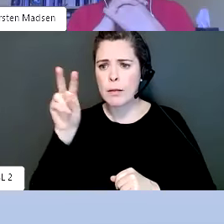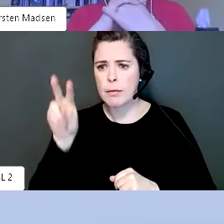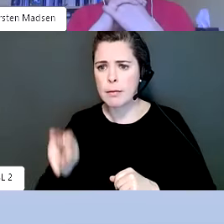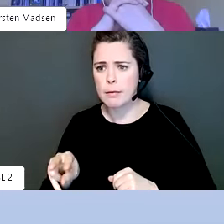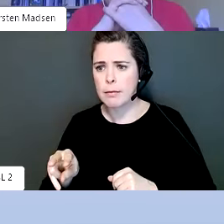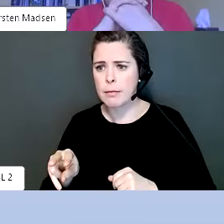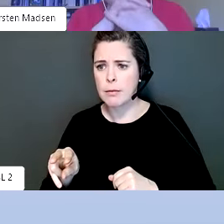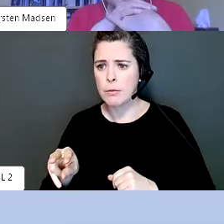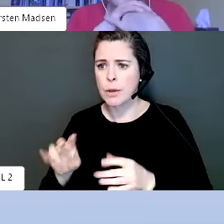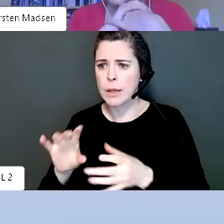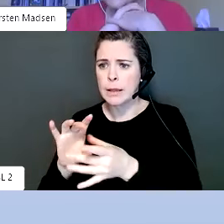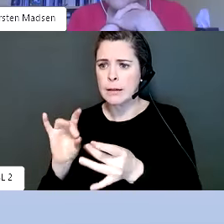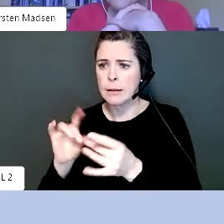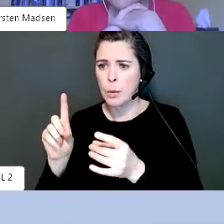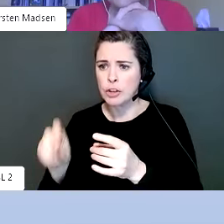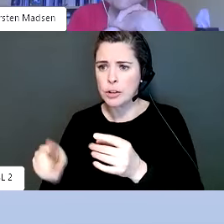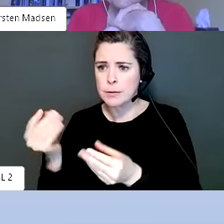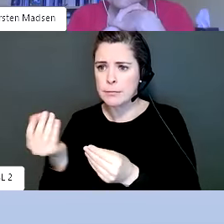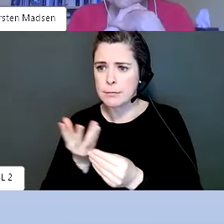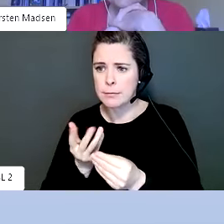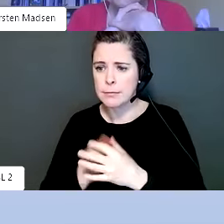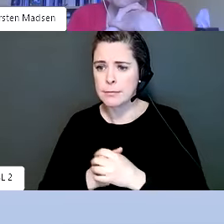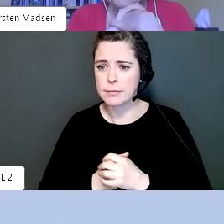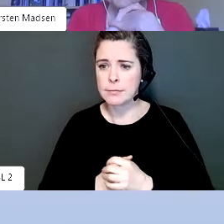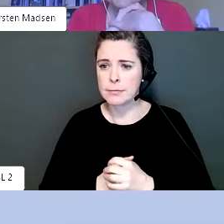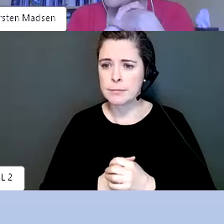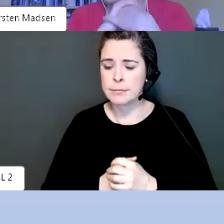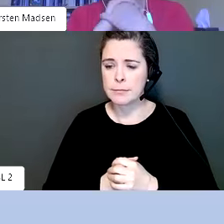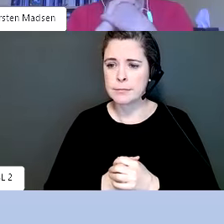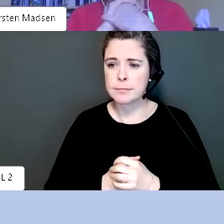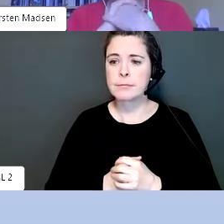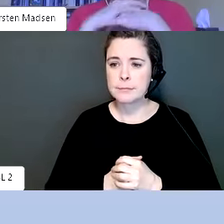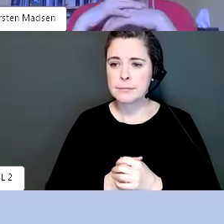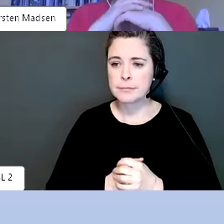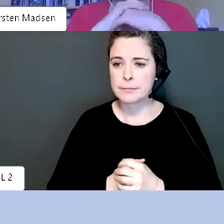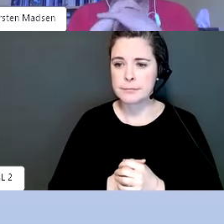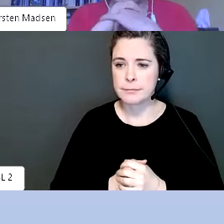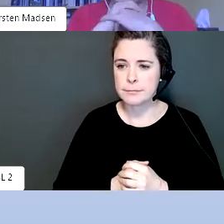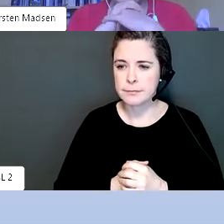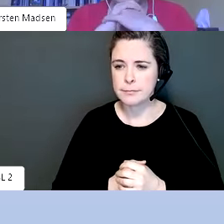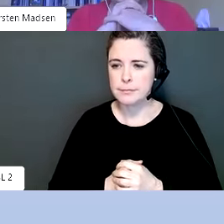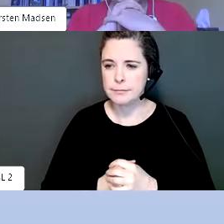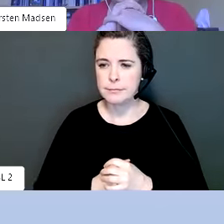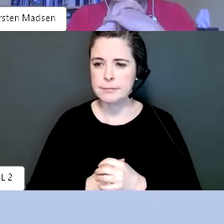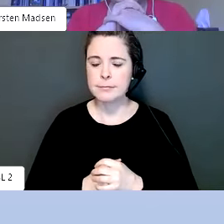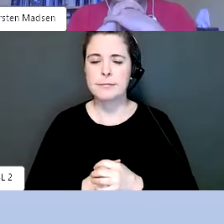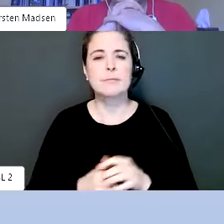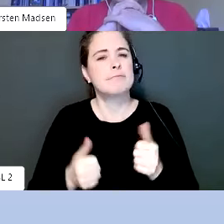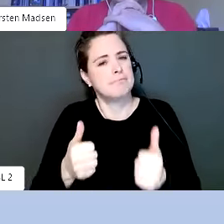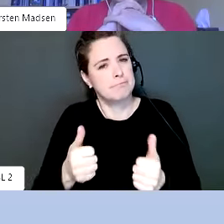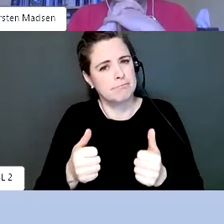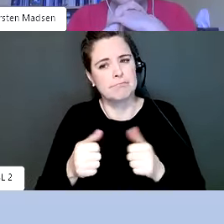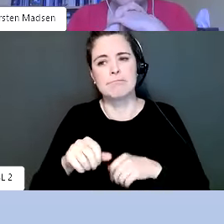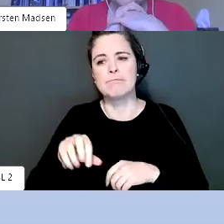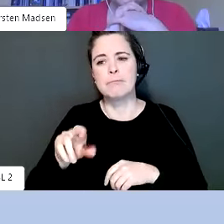be providing us with the questions. Hi, Rayanne. Hello, sorry. Thank you again No, for that don't be sorry. great presentation. That's was